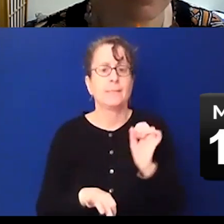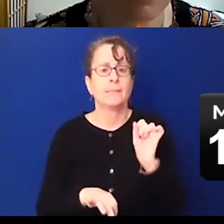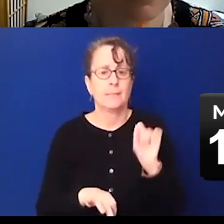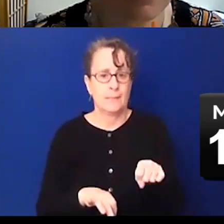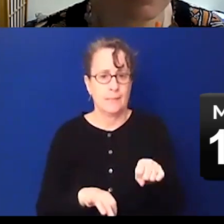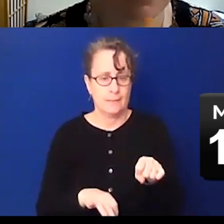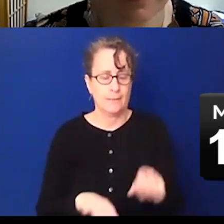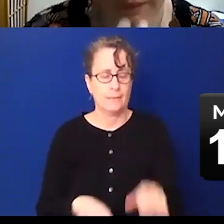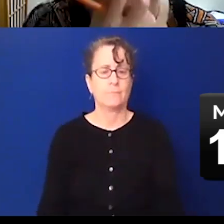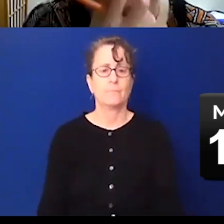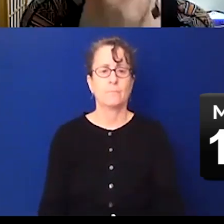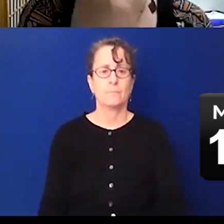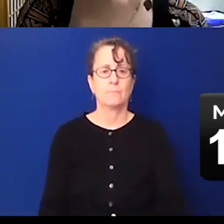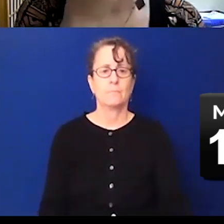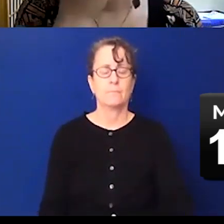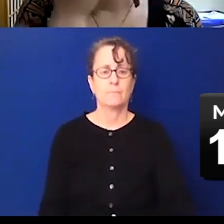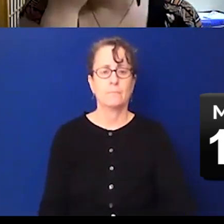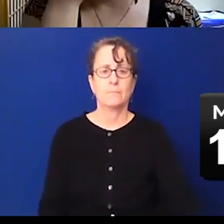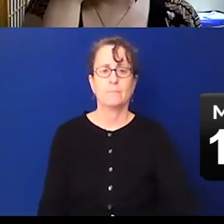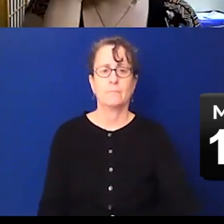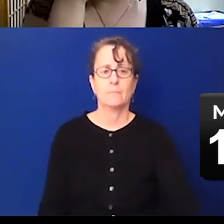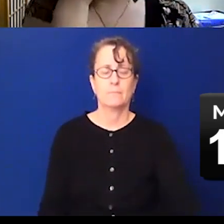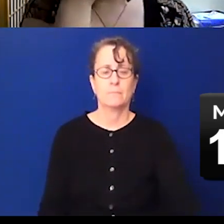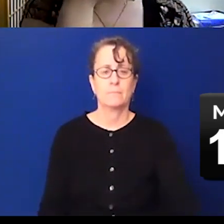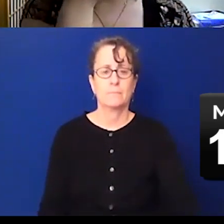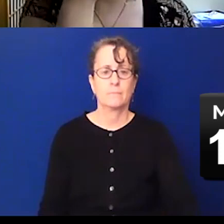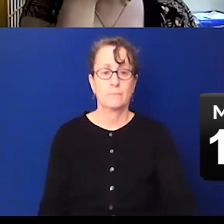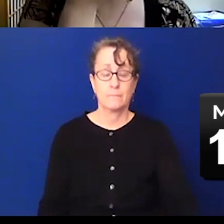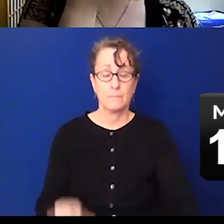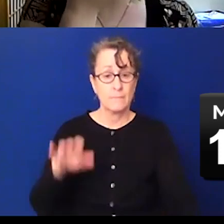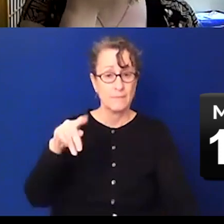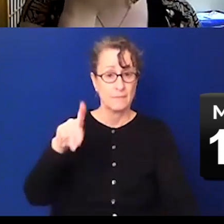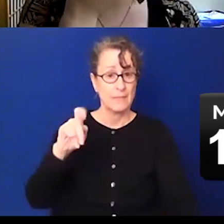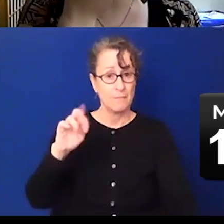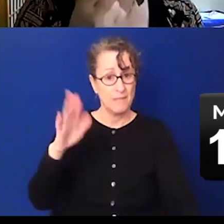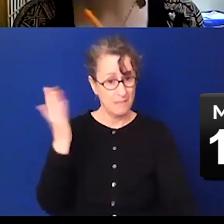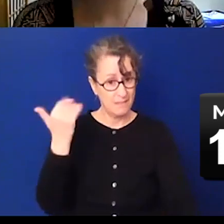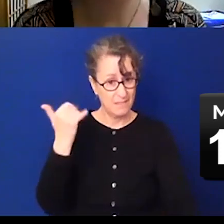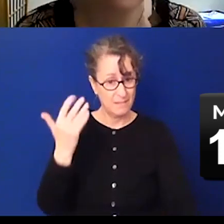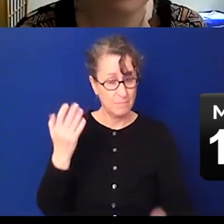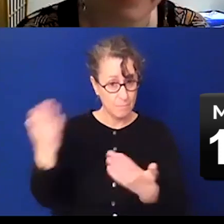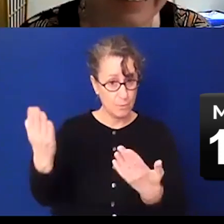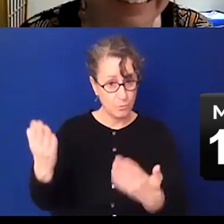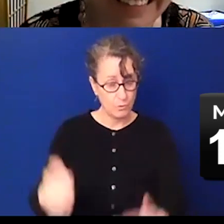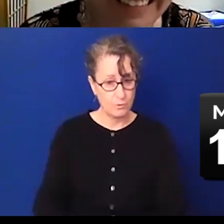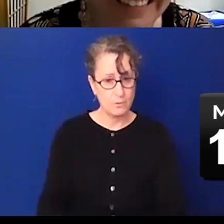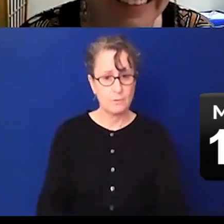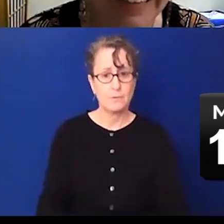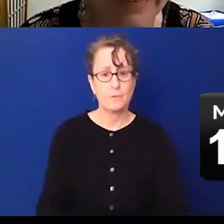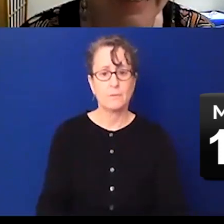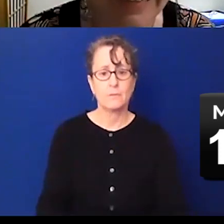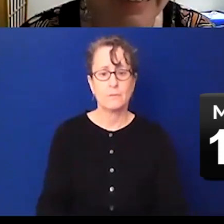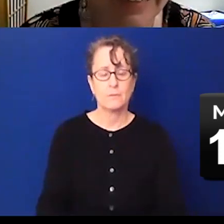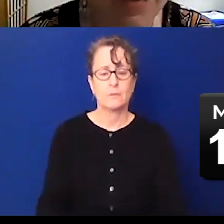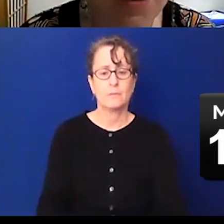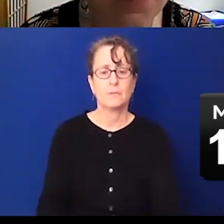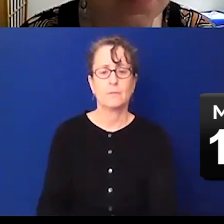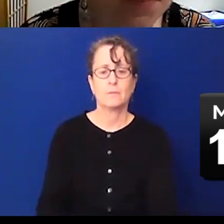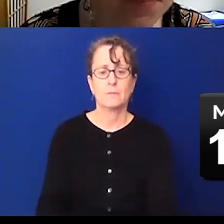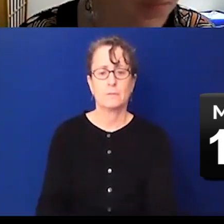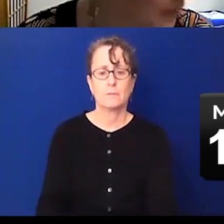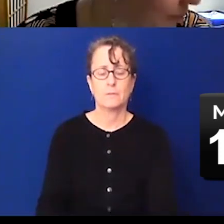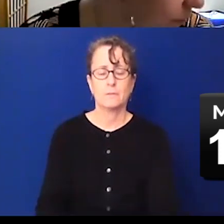So in furtherance of that, Peter, do you have suggested motions for us? I think